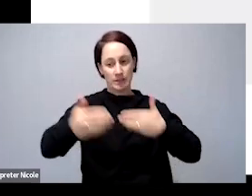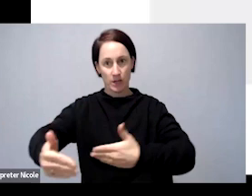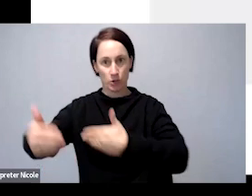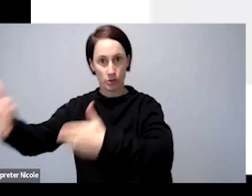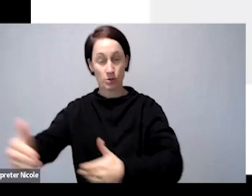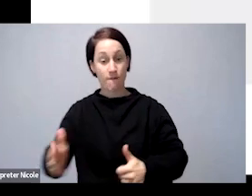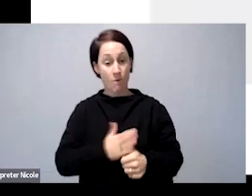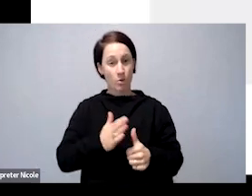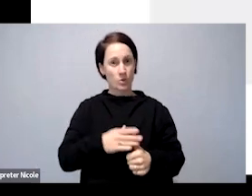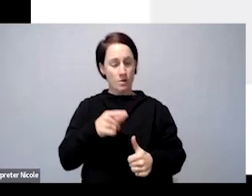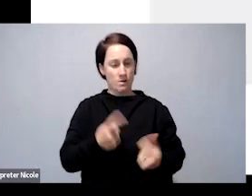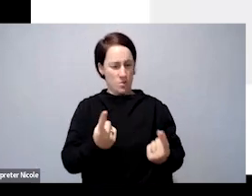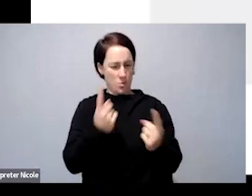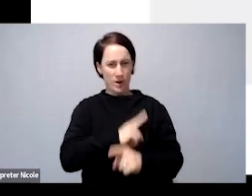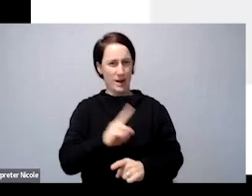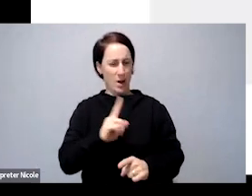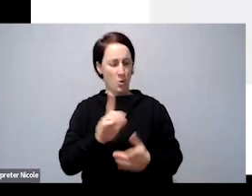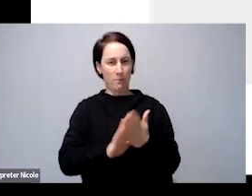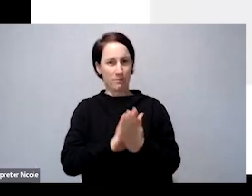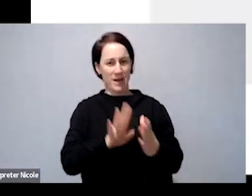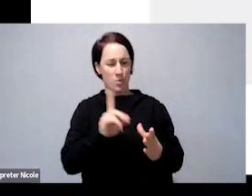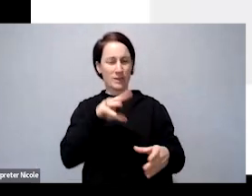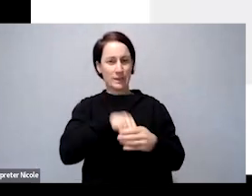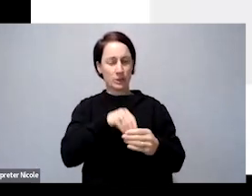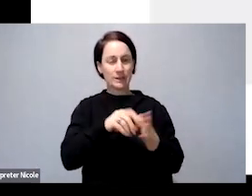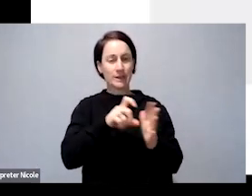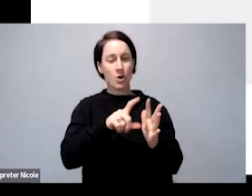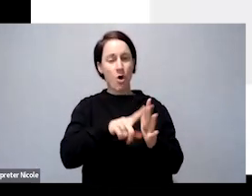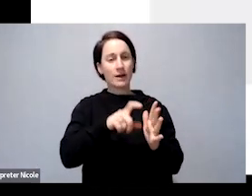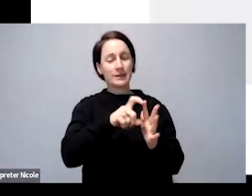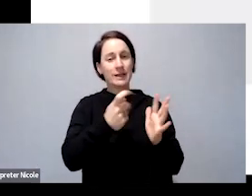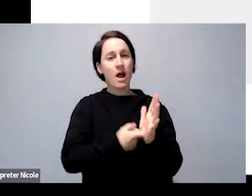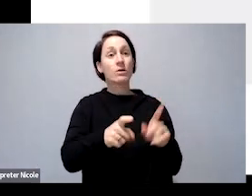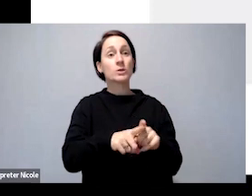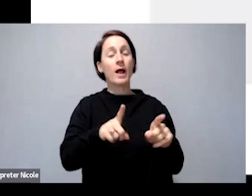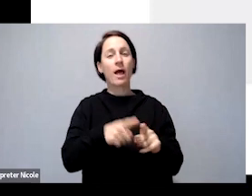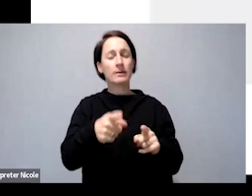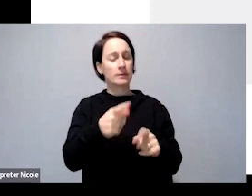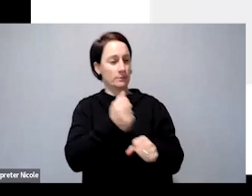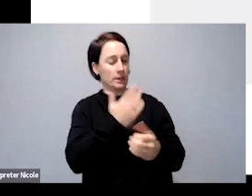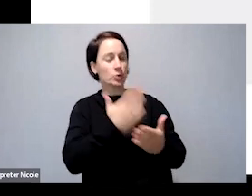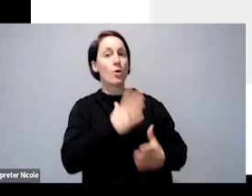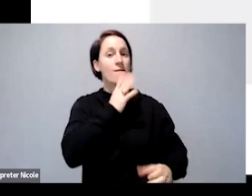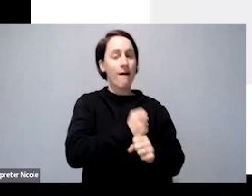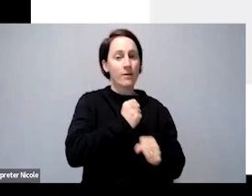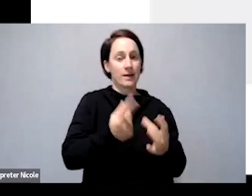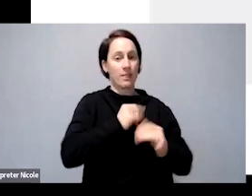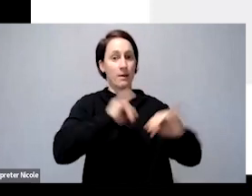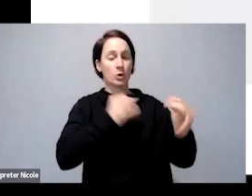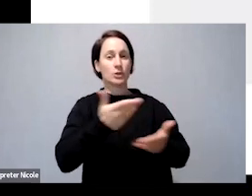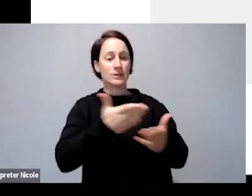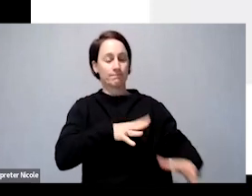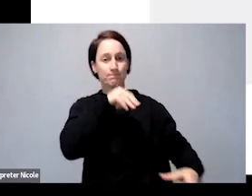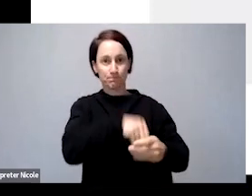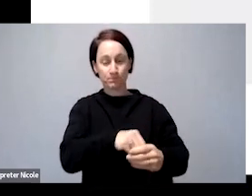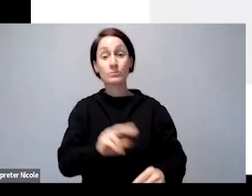really about figuring out what DIDRR involves and guiding government and emergency services in its development. The second part was